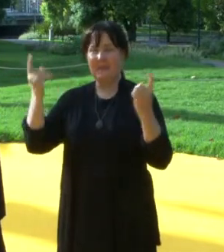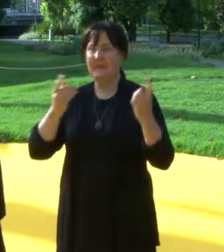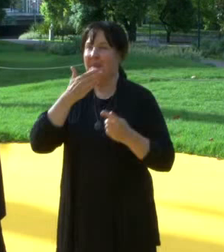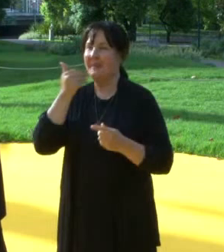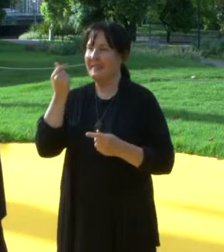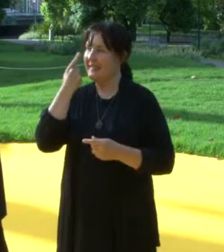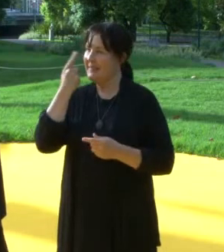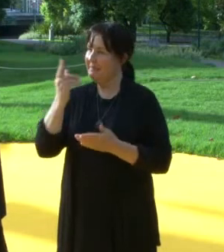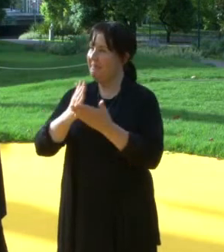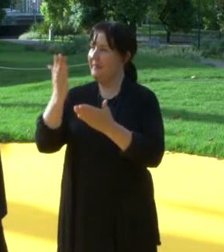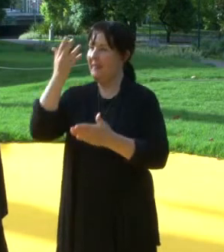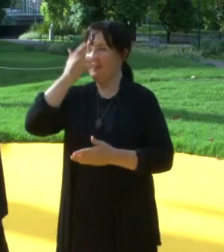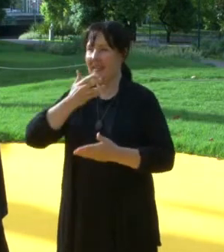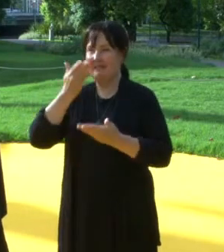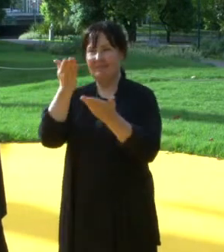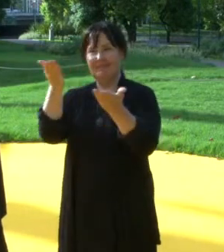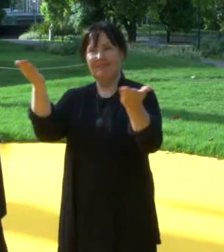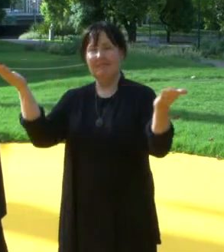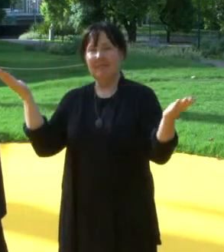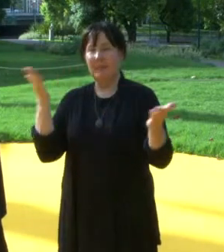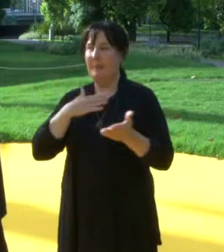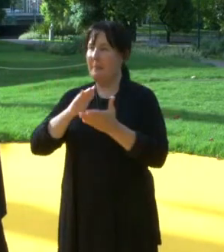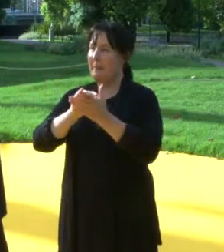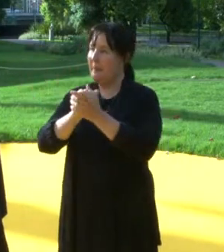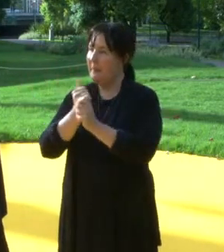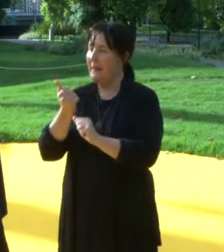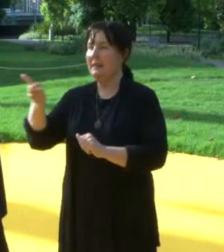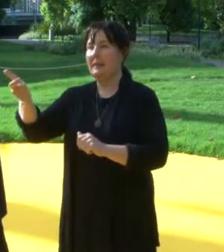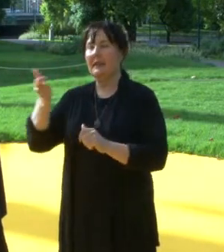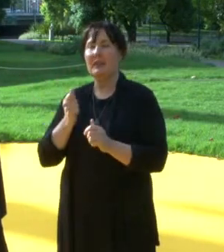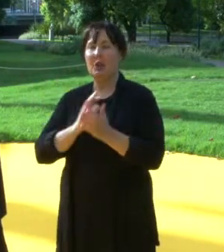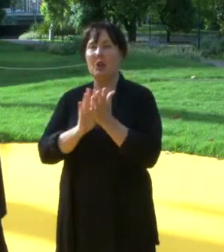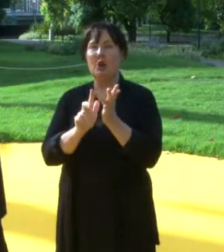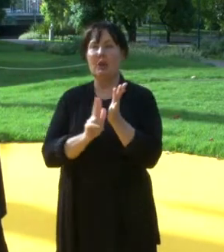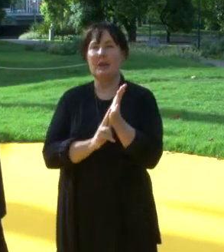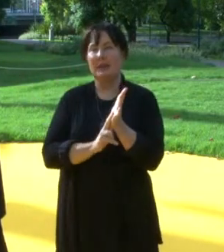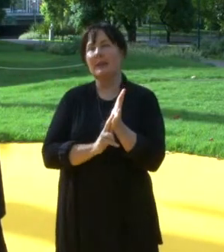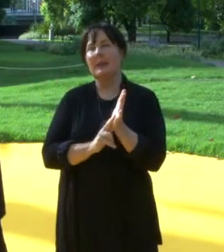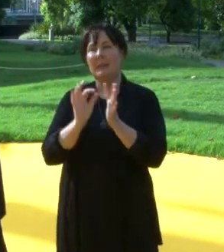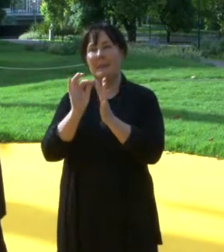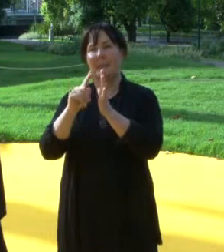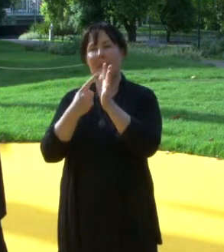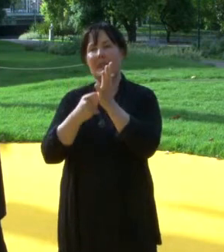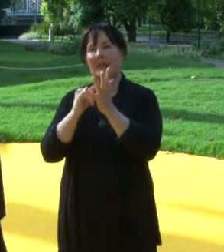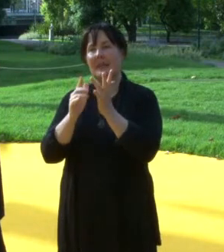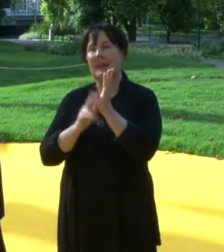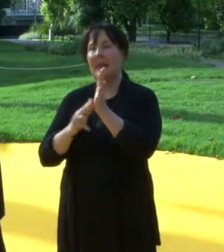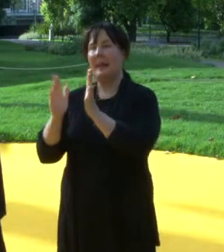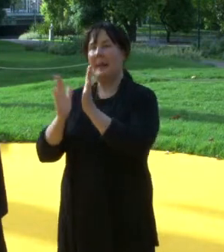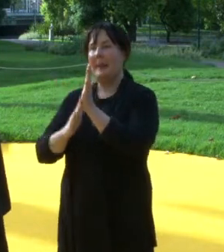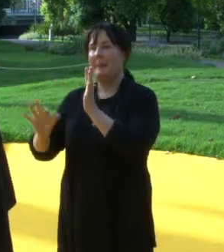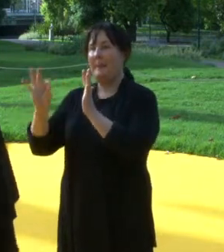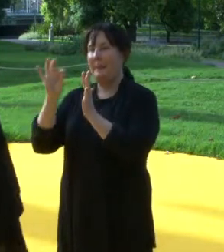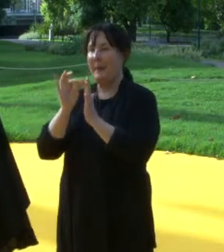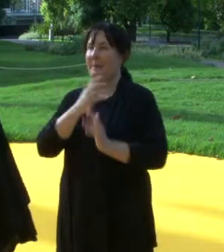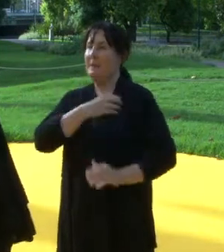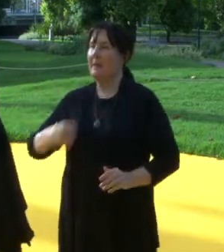my great pleasure to introduce the Honourable Danny Pearson, MP, Minister for Creative Industries. Thank you.